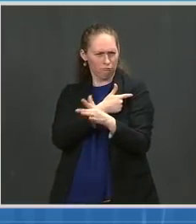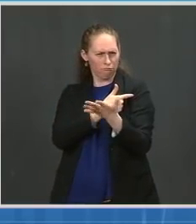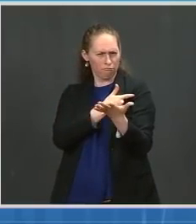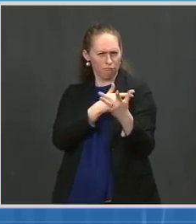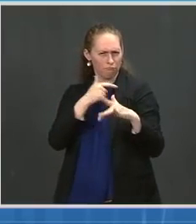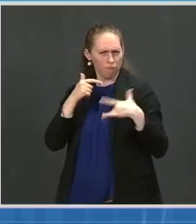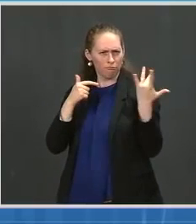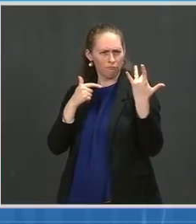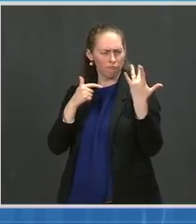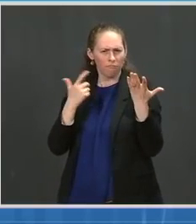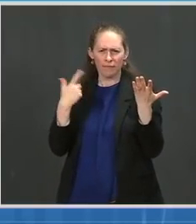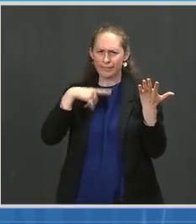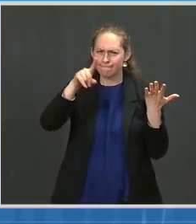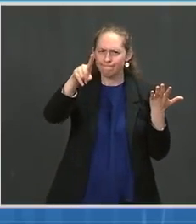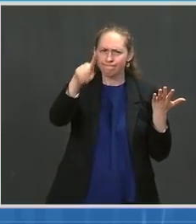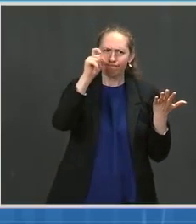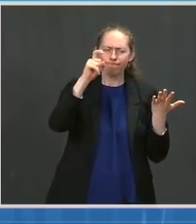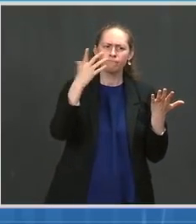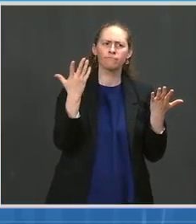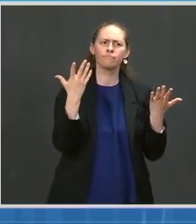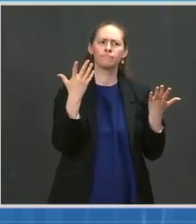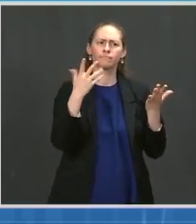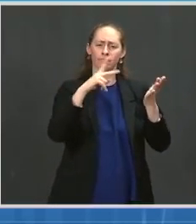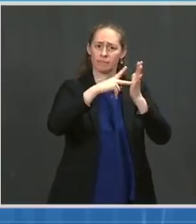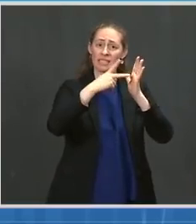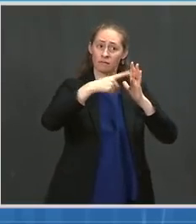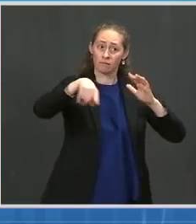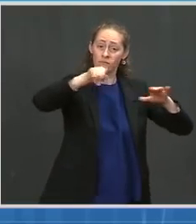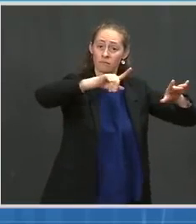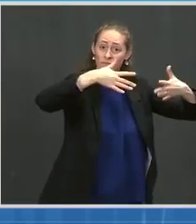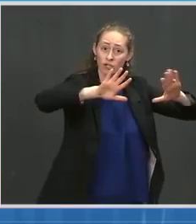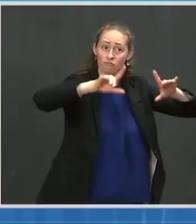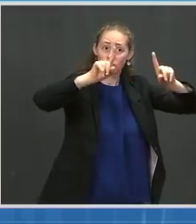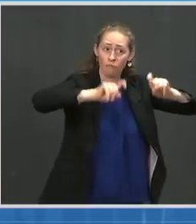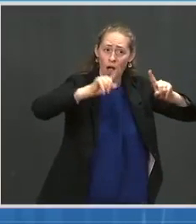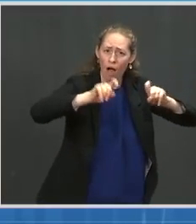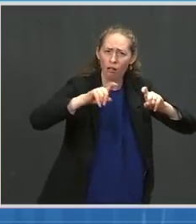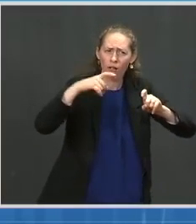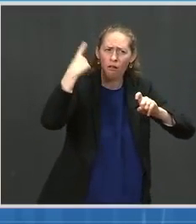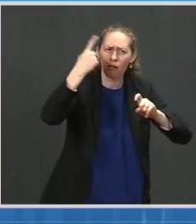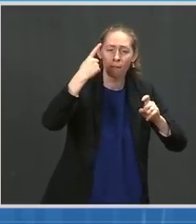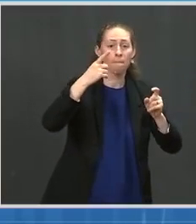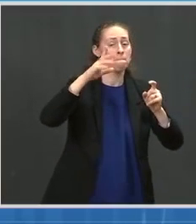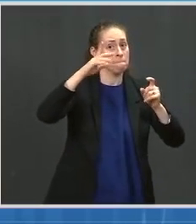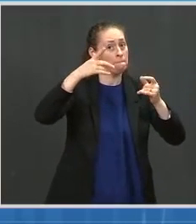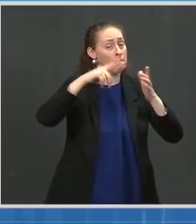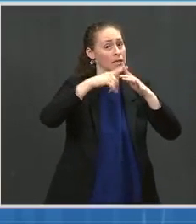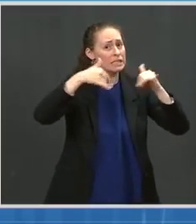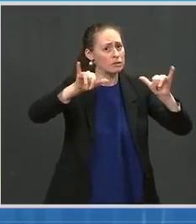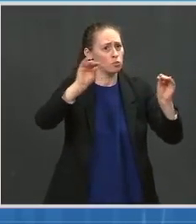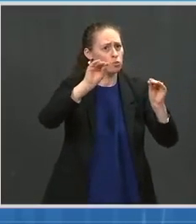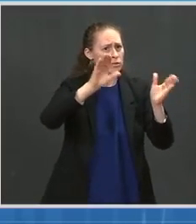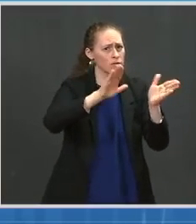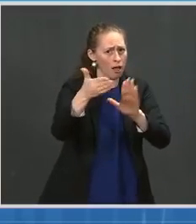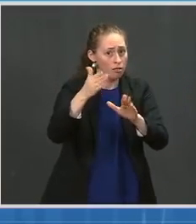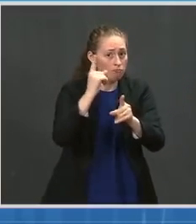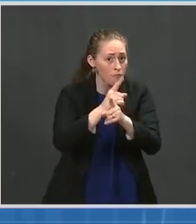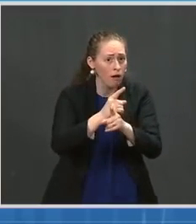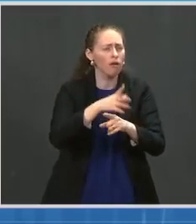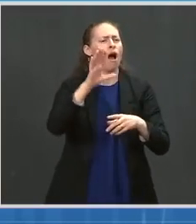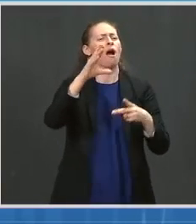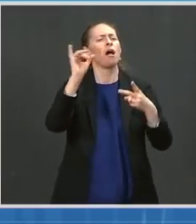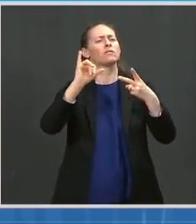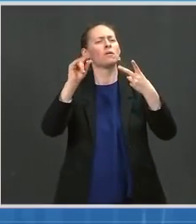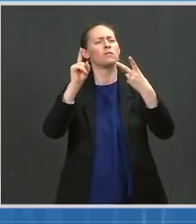smaller, showed that there were no deaths? And then Jeff, on J&J, you have said to expect uneven dose